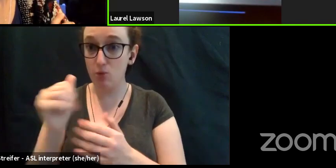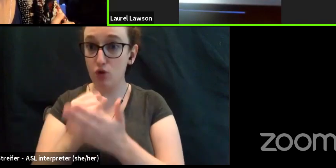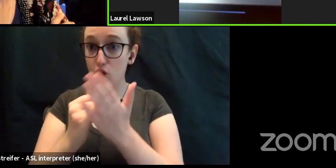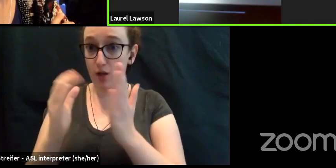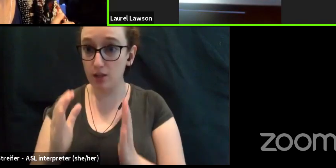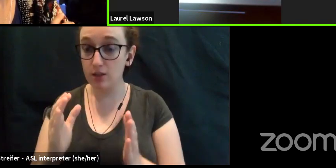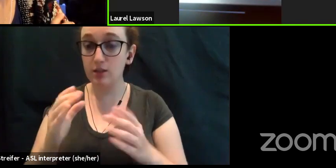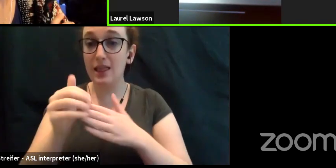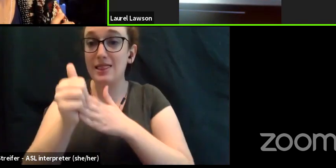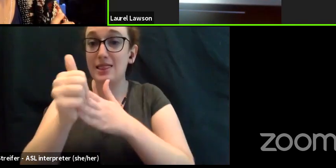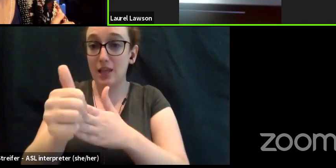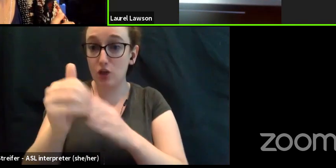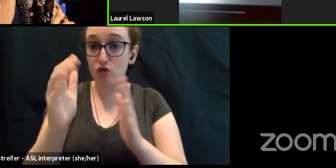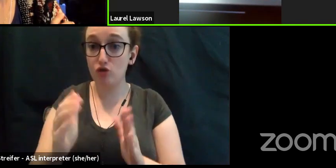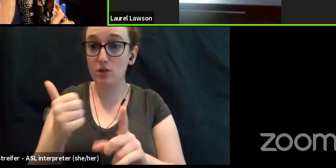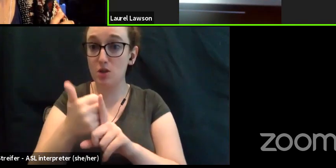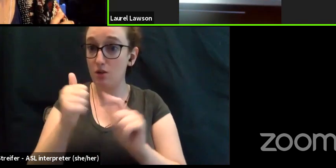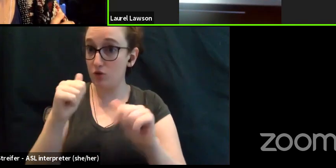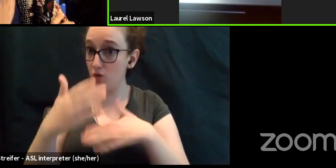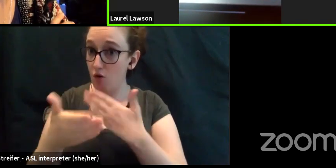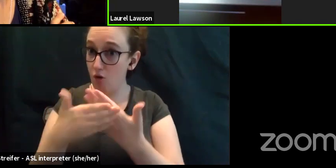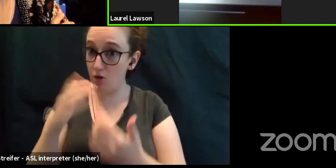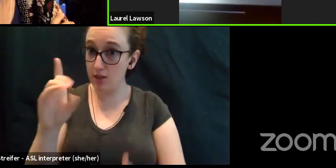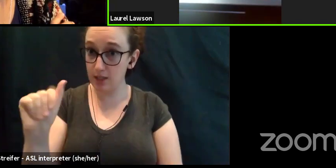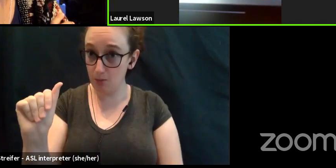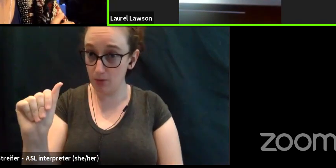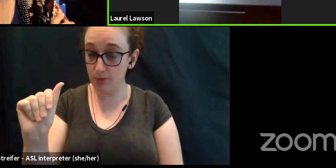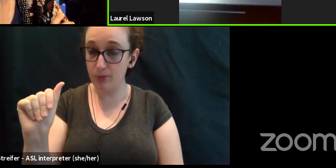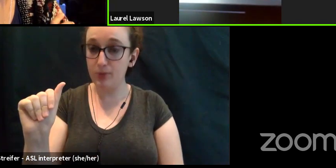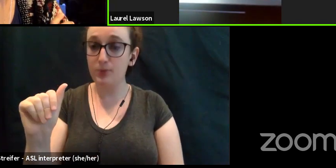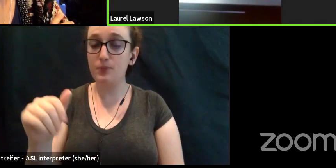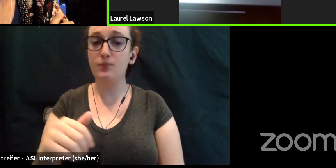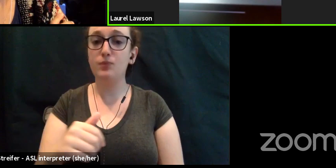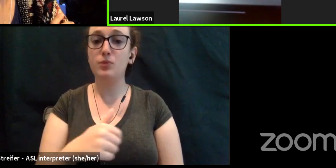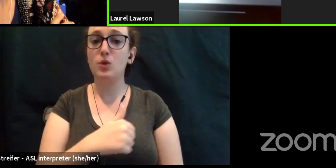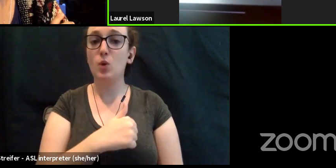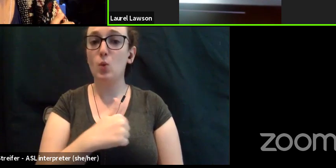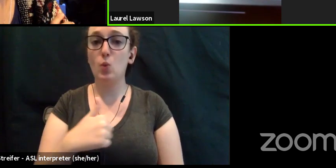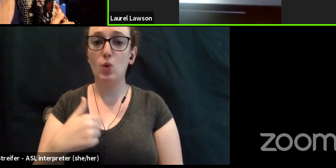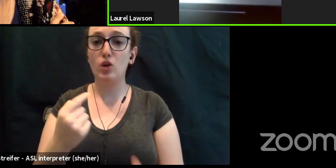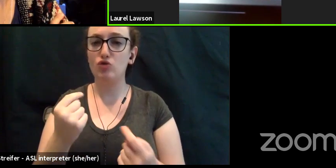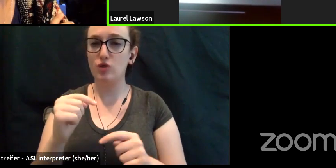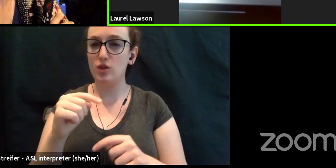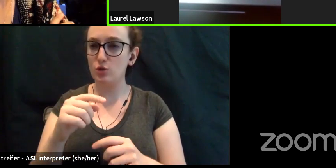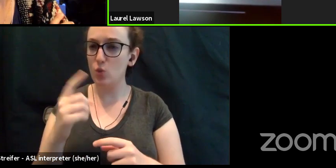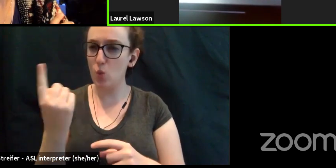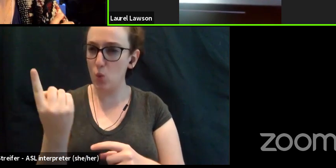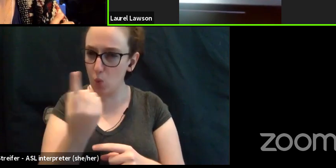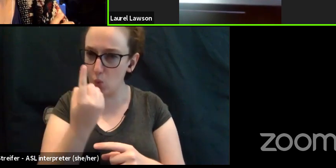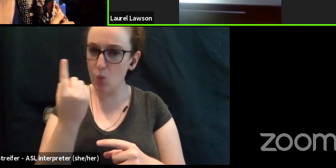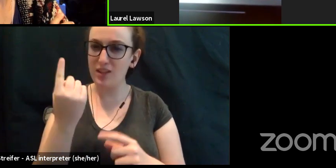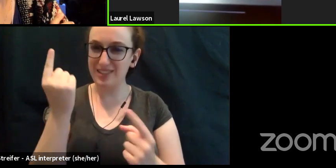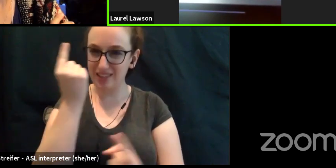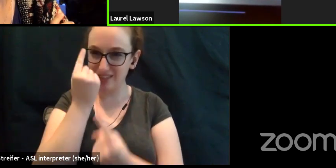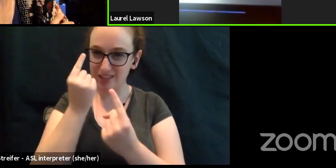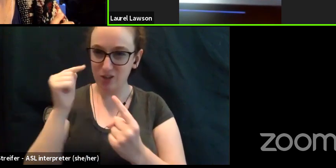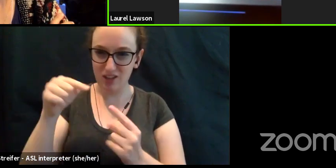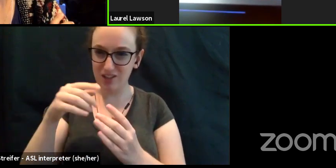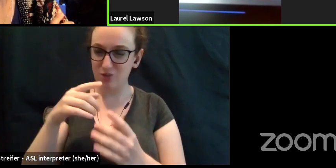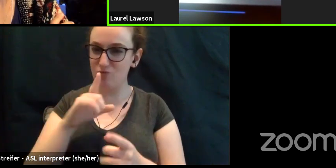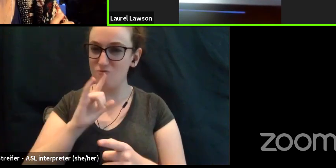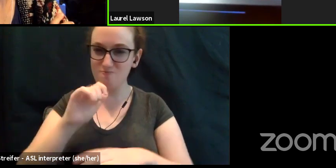leadership, really grounds our practice. It is about